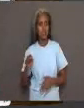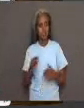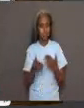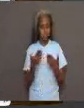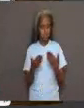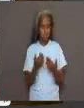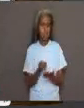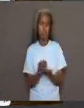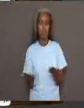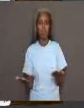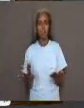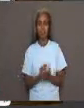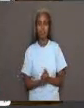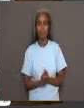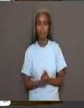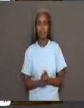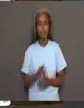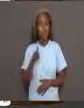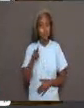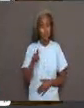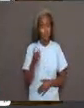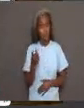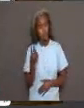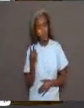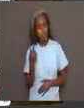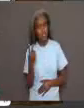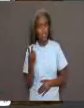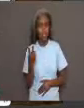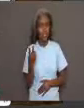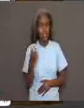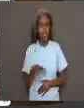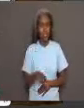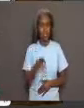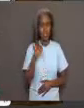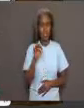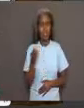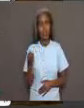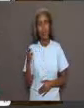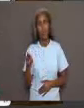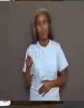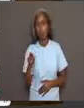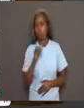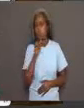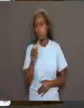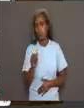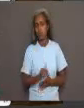event. You either get an ace or you do not.